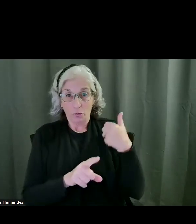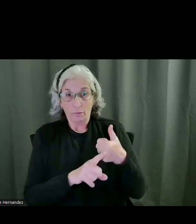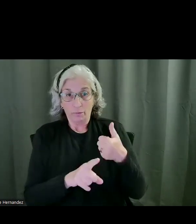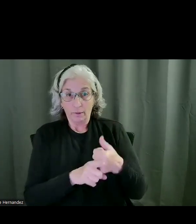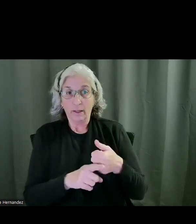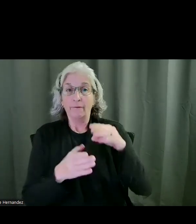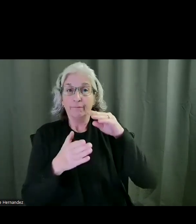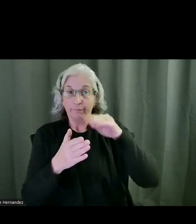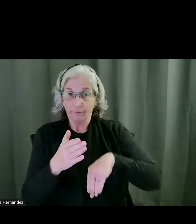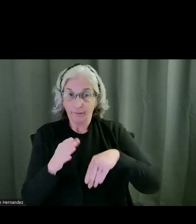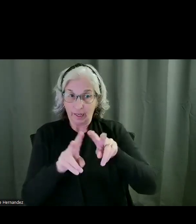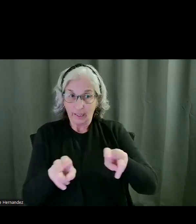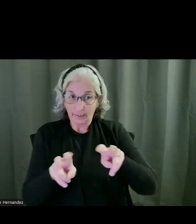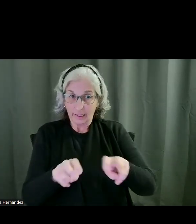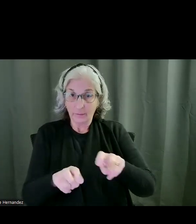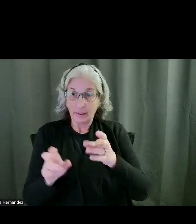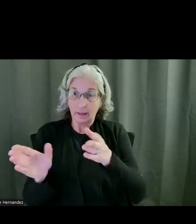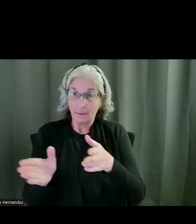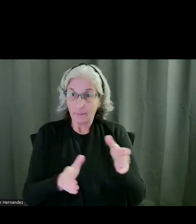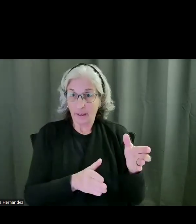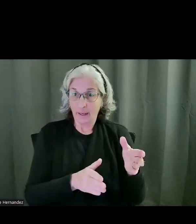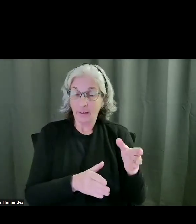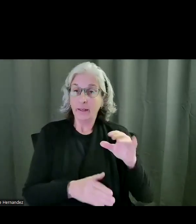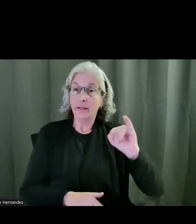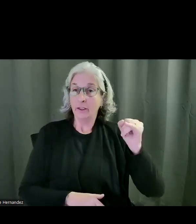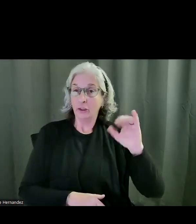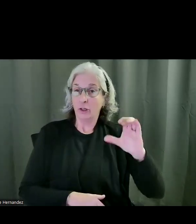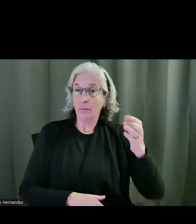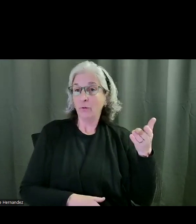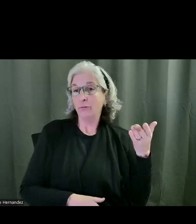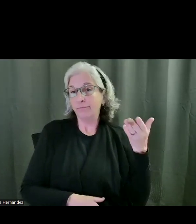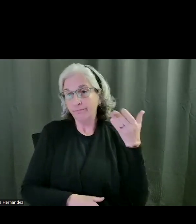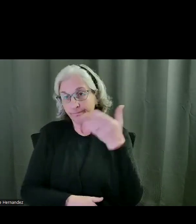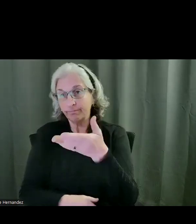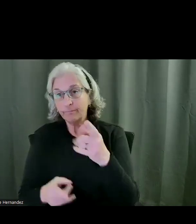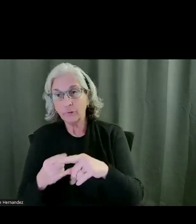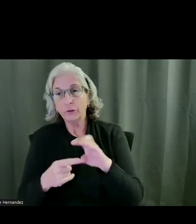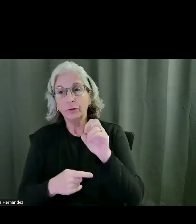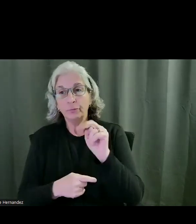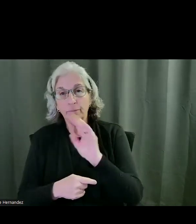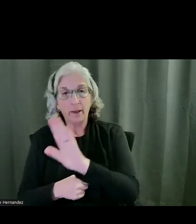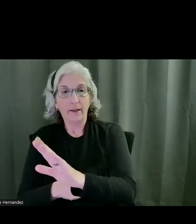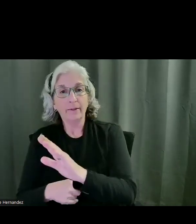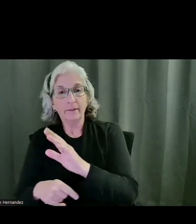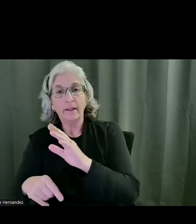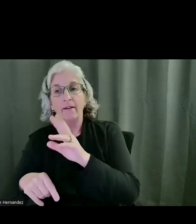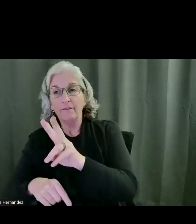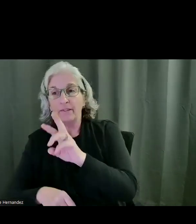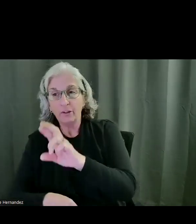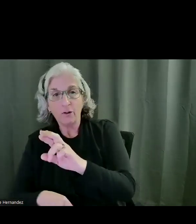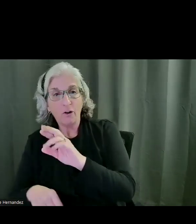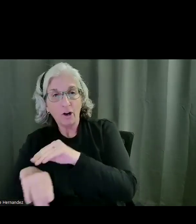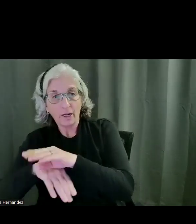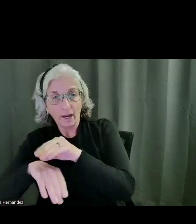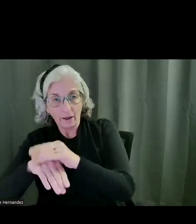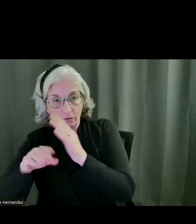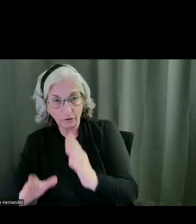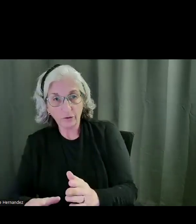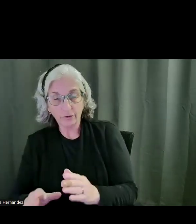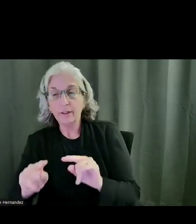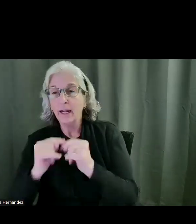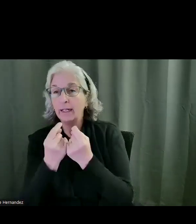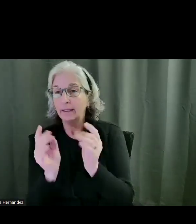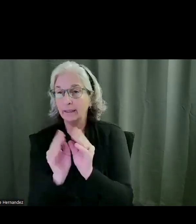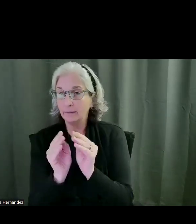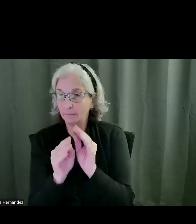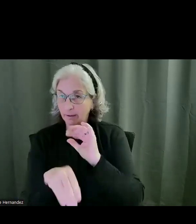submitted the report to Ben's VR counselor and a team meeting was scheduled to discuss and agree upon this plan.